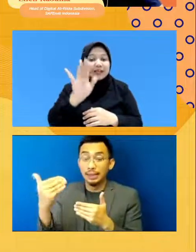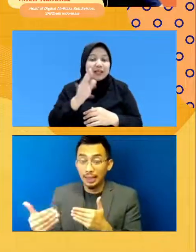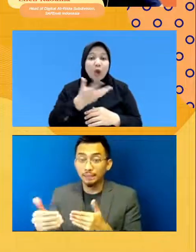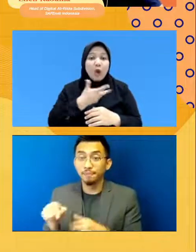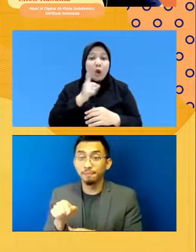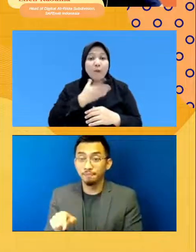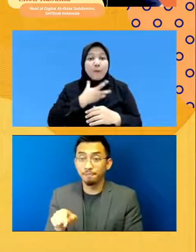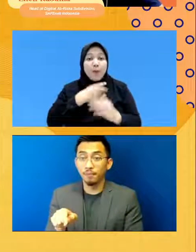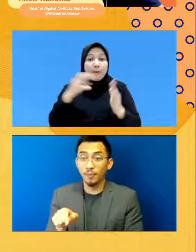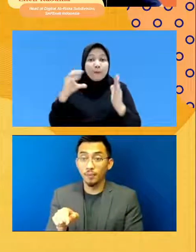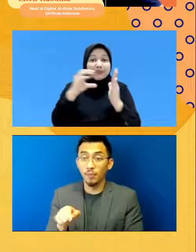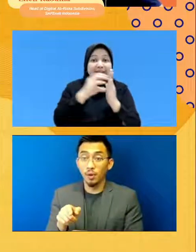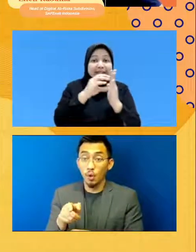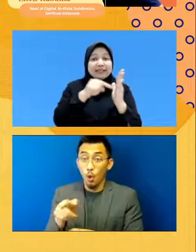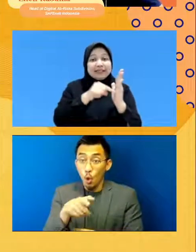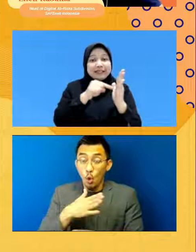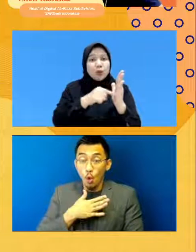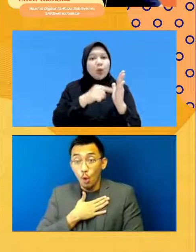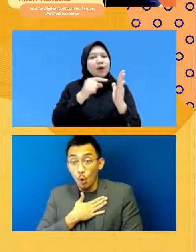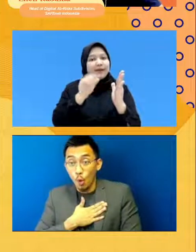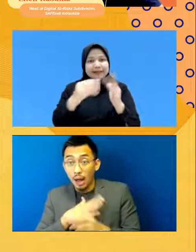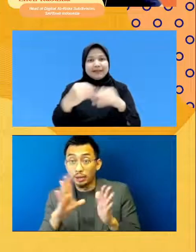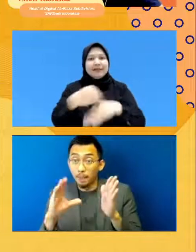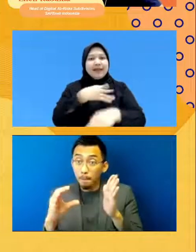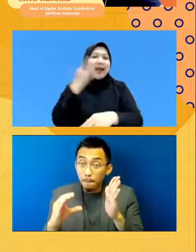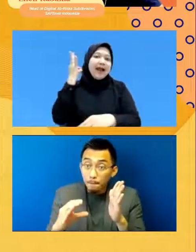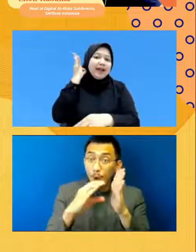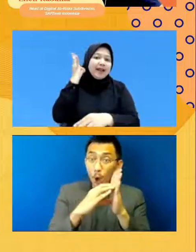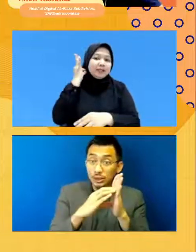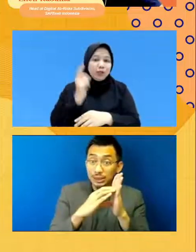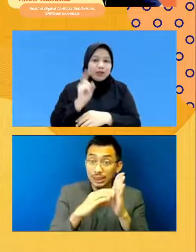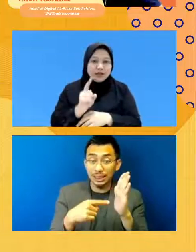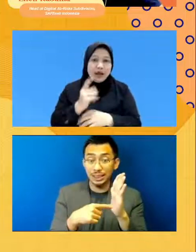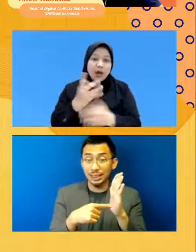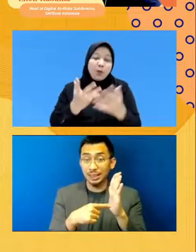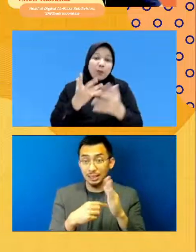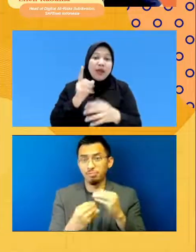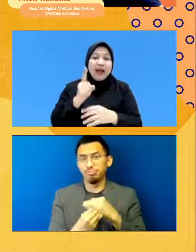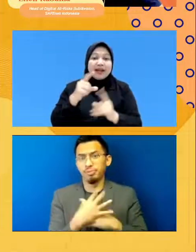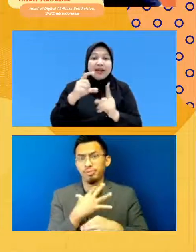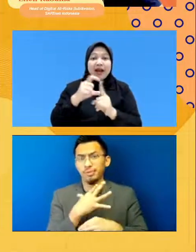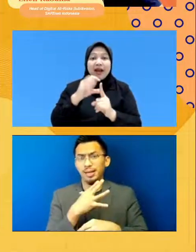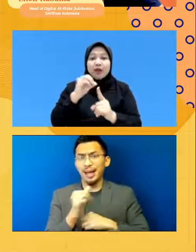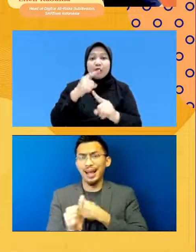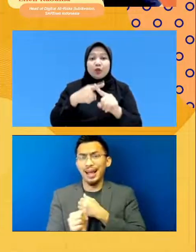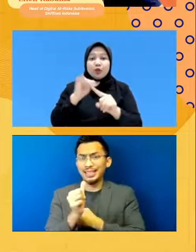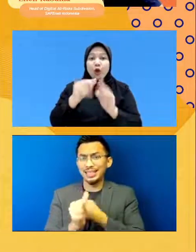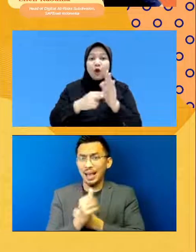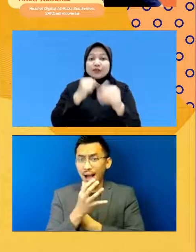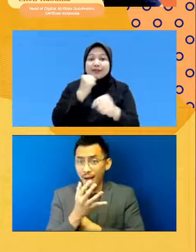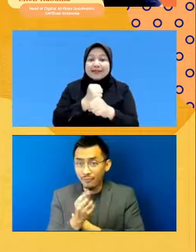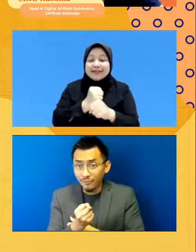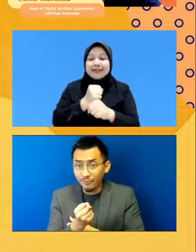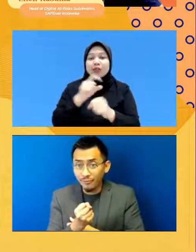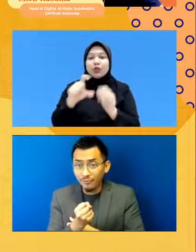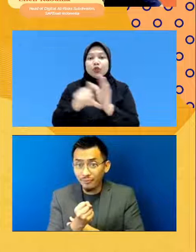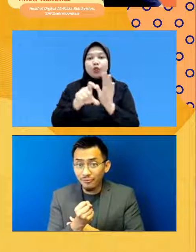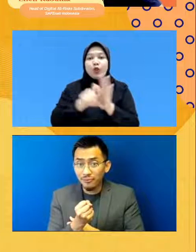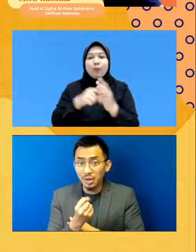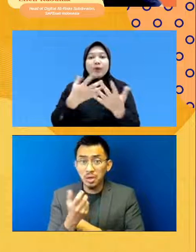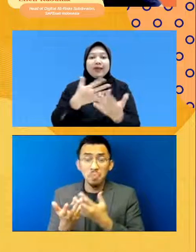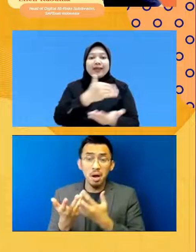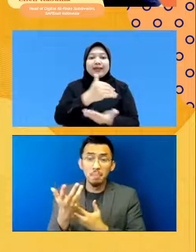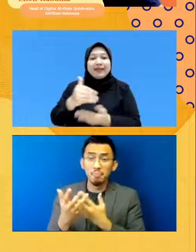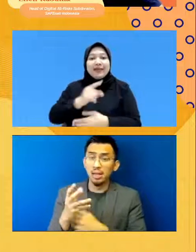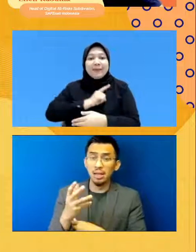risk to us? It could be a doxing. Doxing is a spreading of someone's personally identifiable